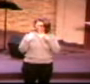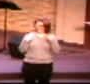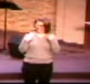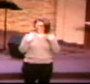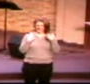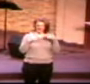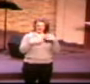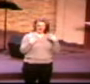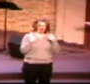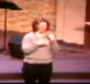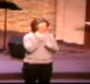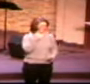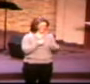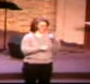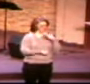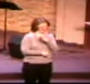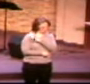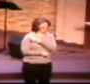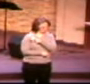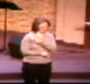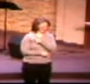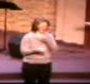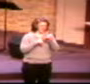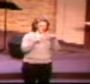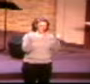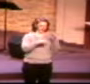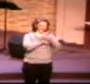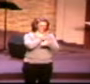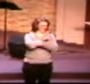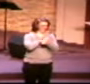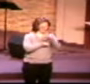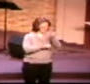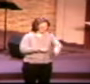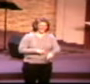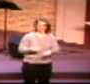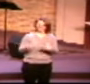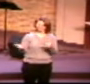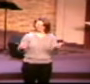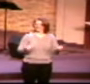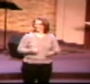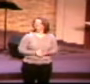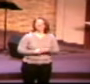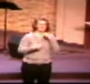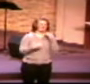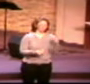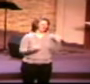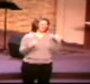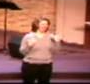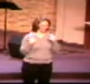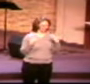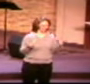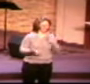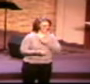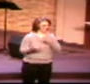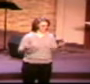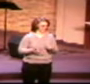okay? In the great country of Texas. So thank you for having us yet another year.